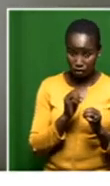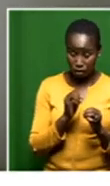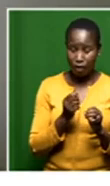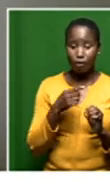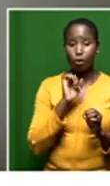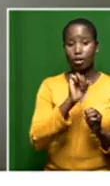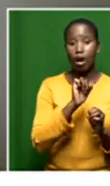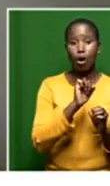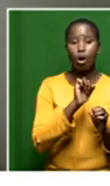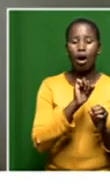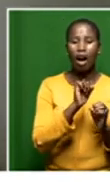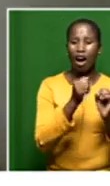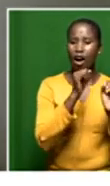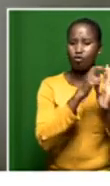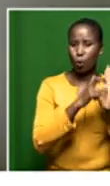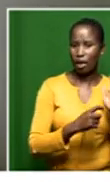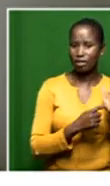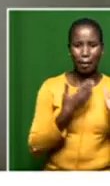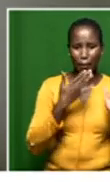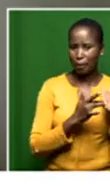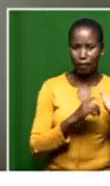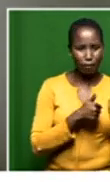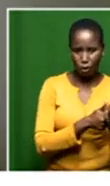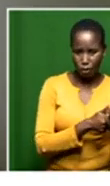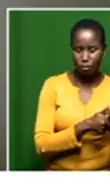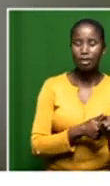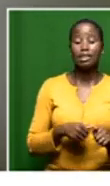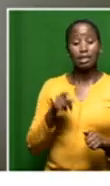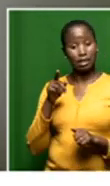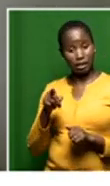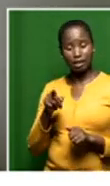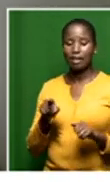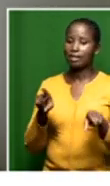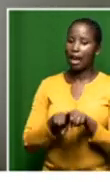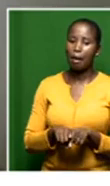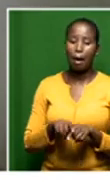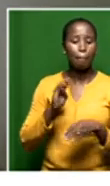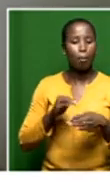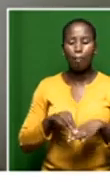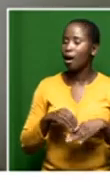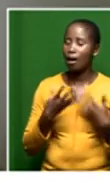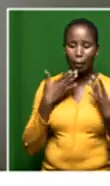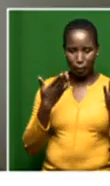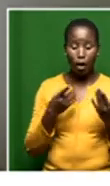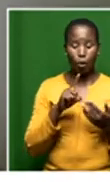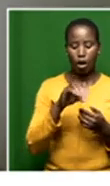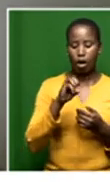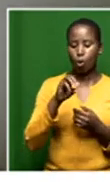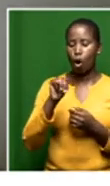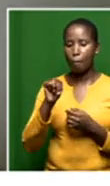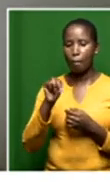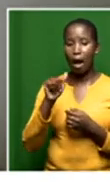to the civil aviation regulations. So there's various reasons, and they are not necessarily all the same. In relation to Comair this time, we were